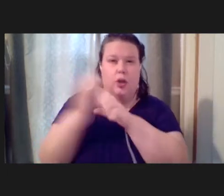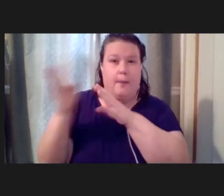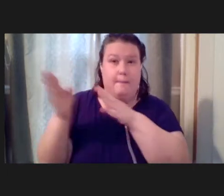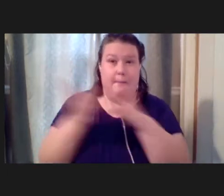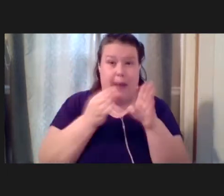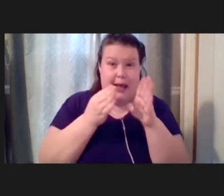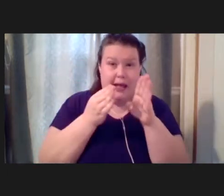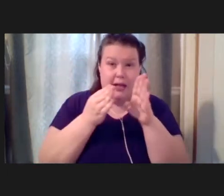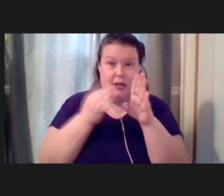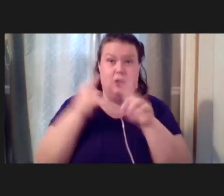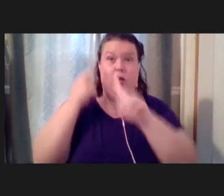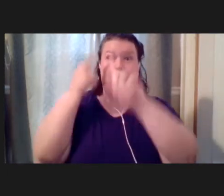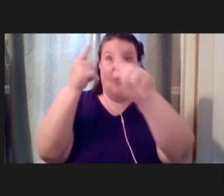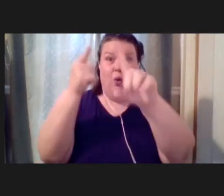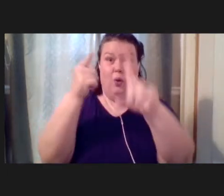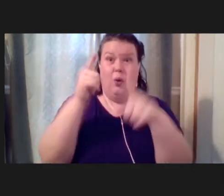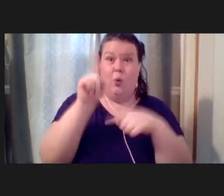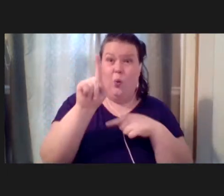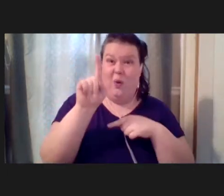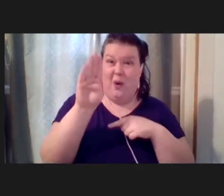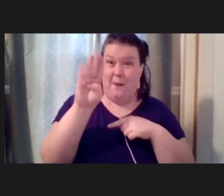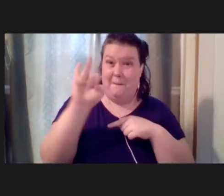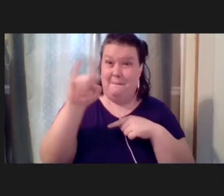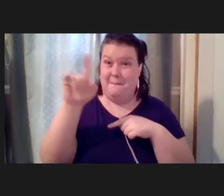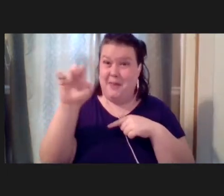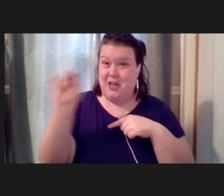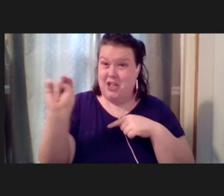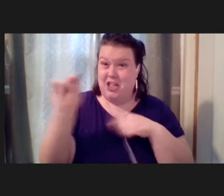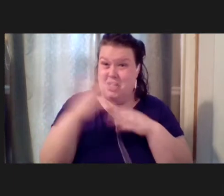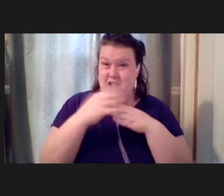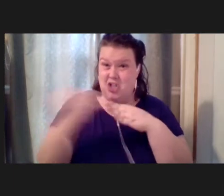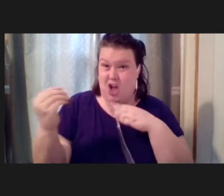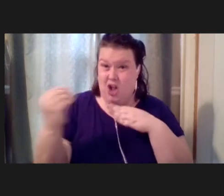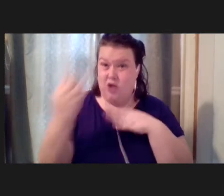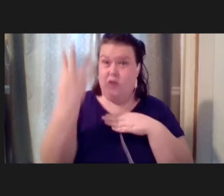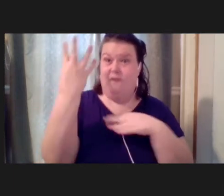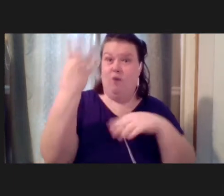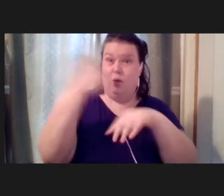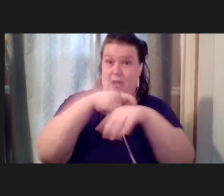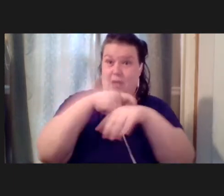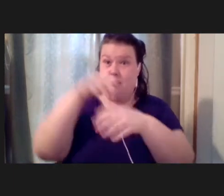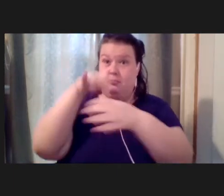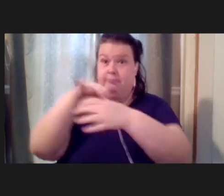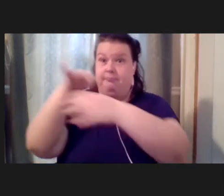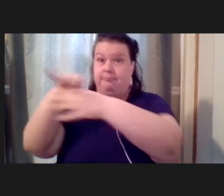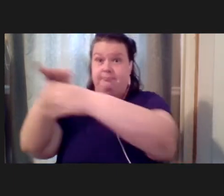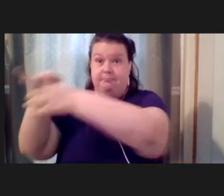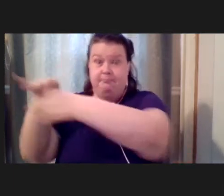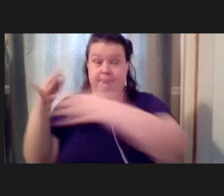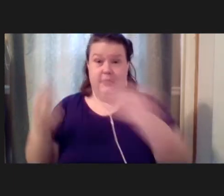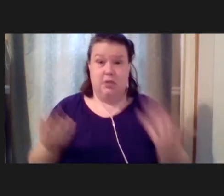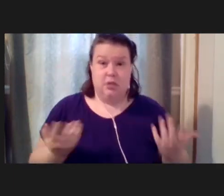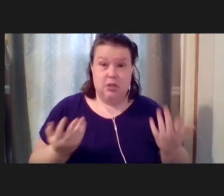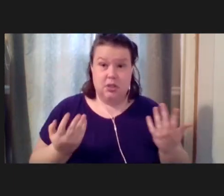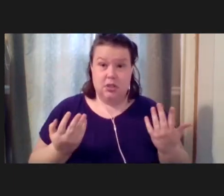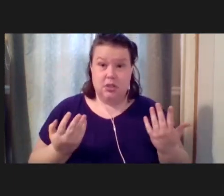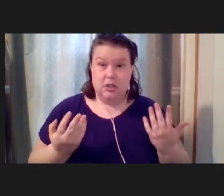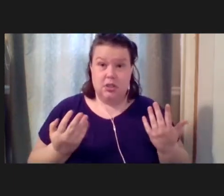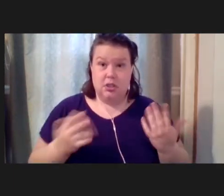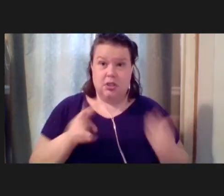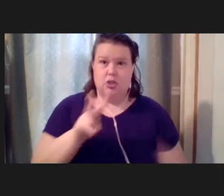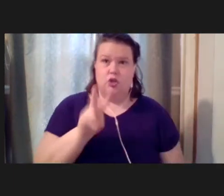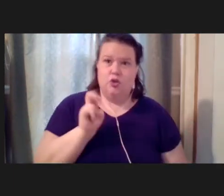dollars over four bond elections? Something that would be, I mean, that's for $250